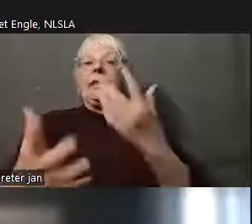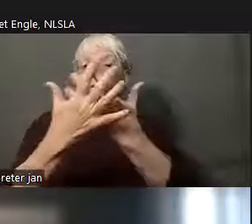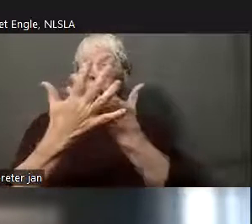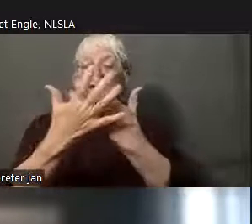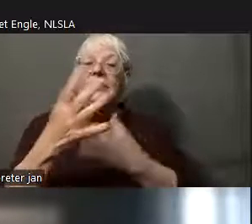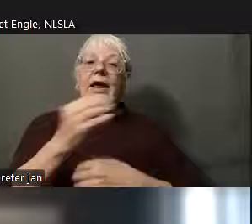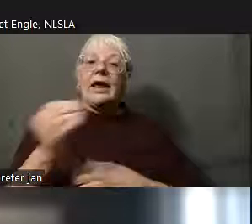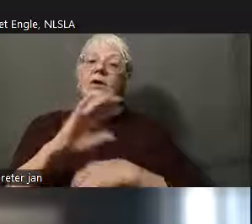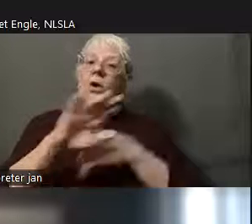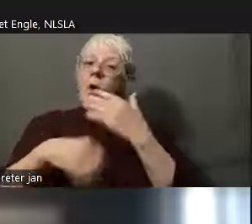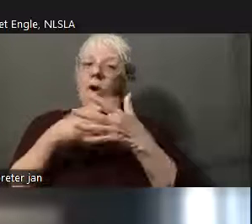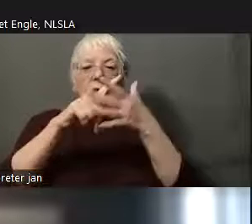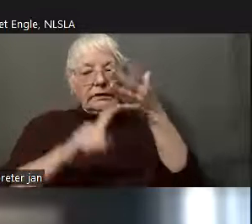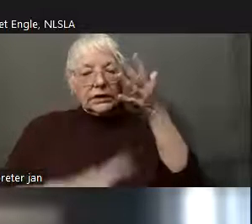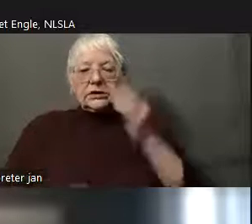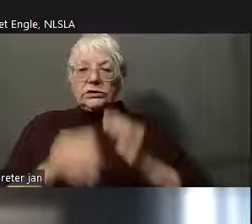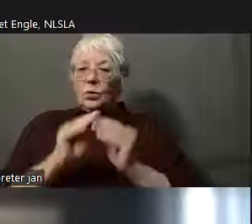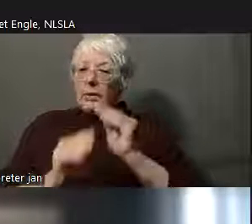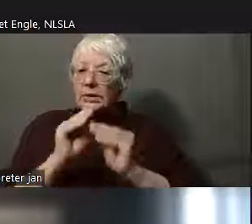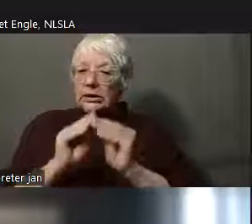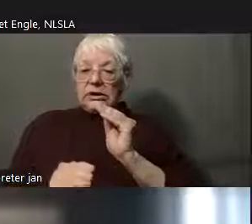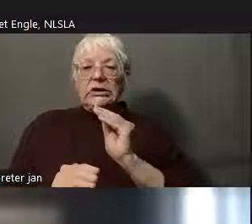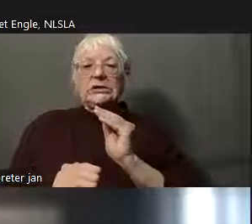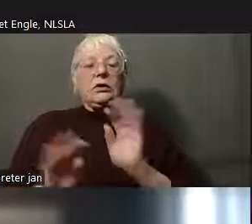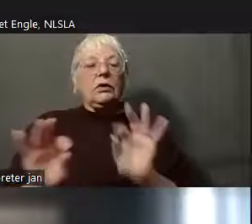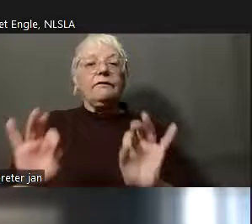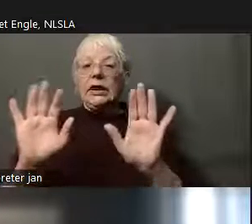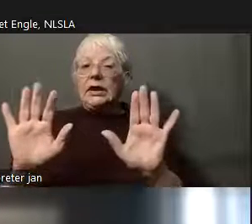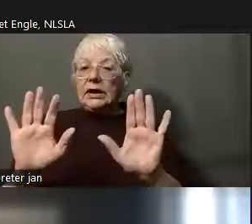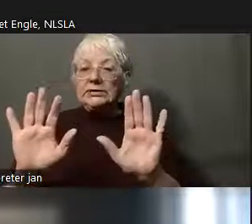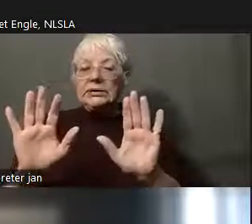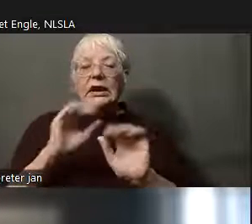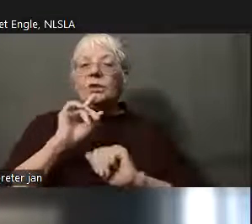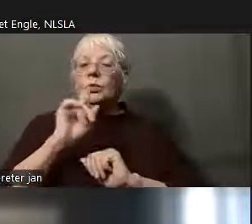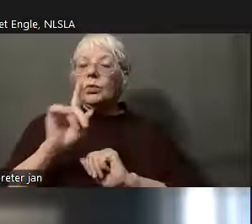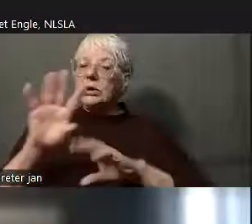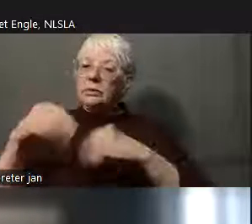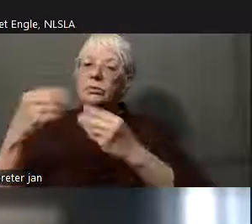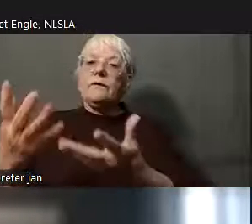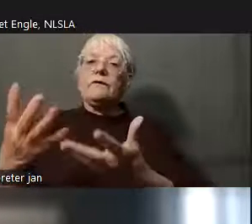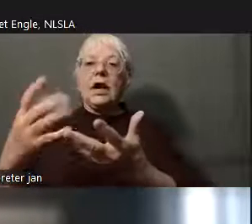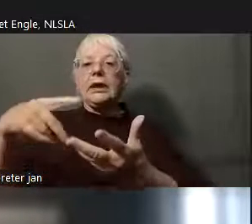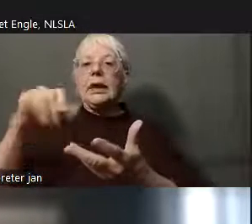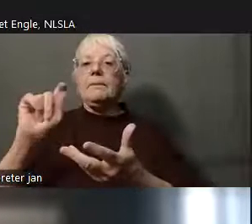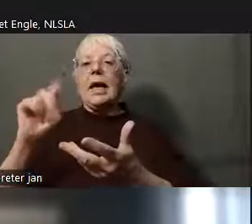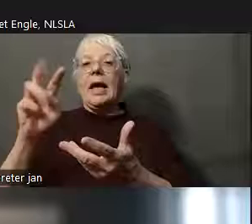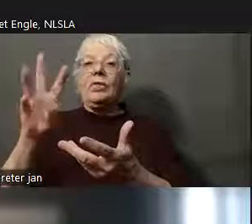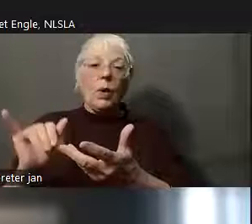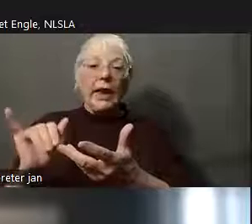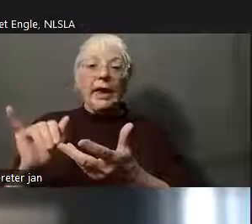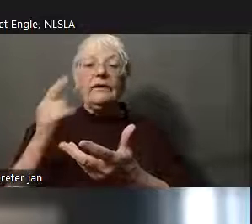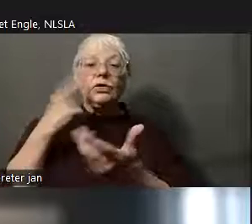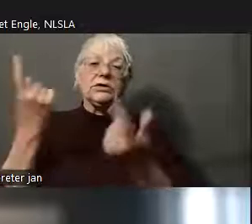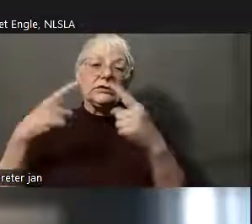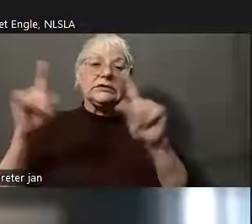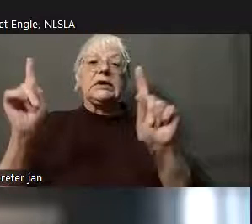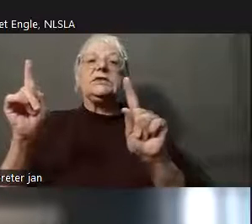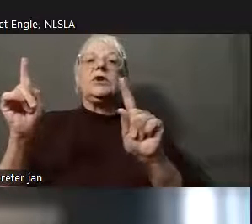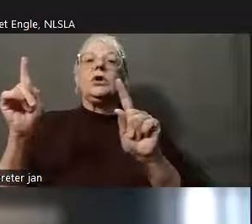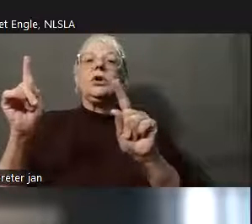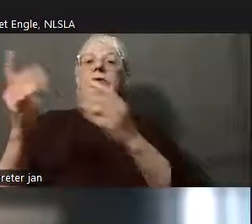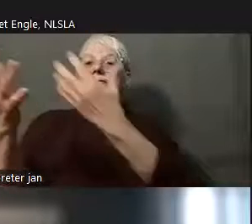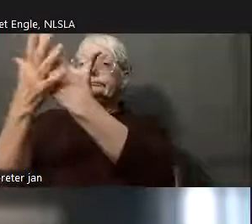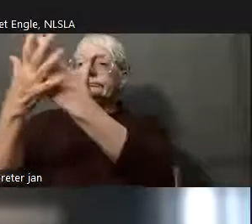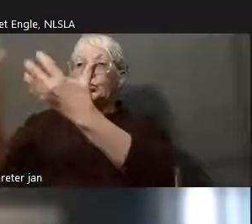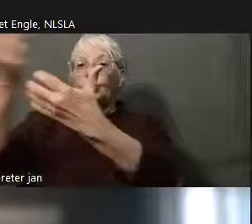all of these remedies are fantastic and really provide pathways towards successful reentry, the